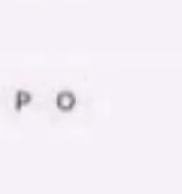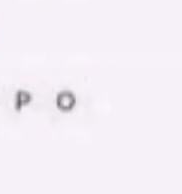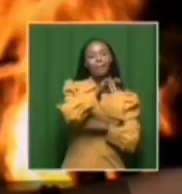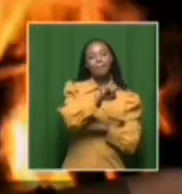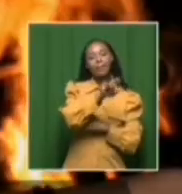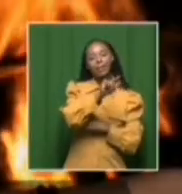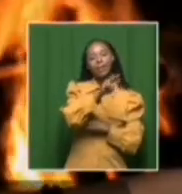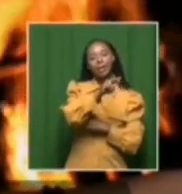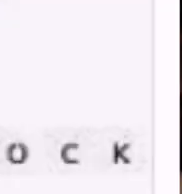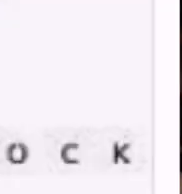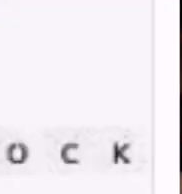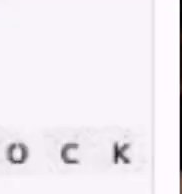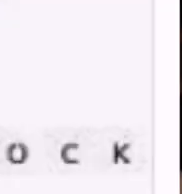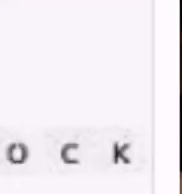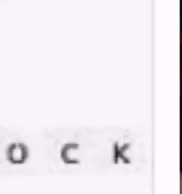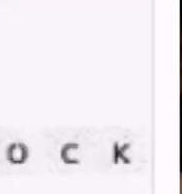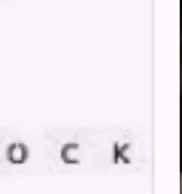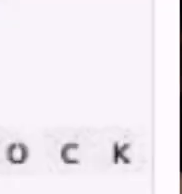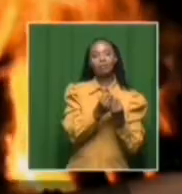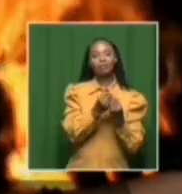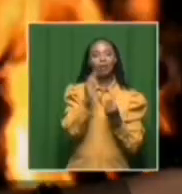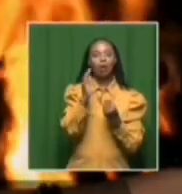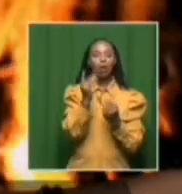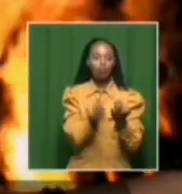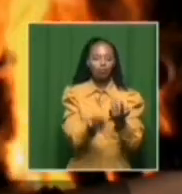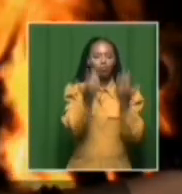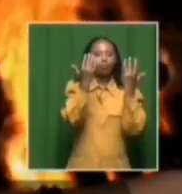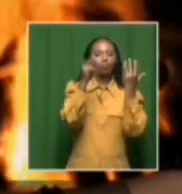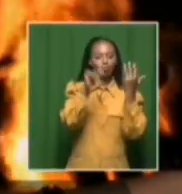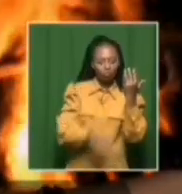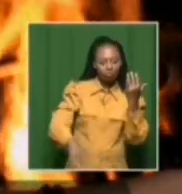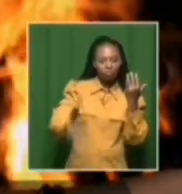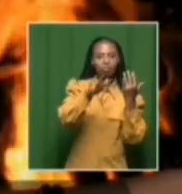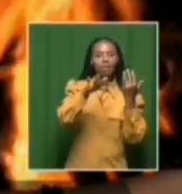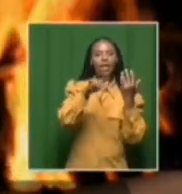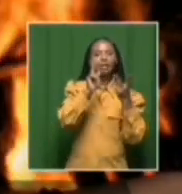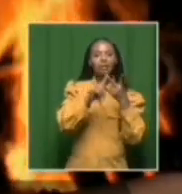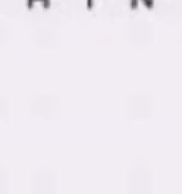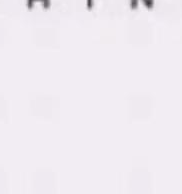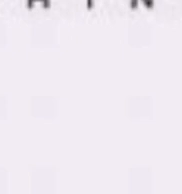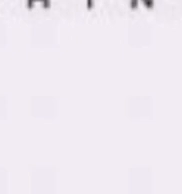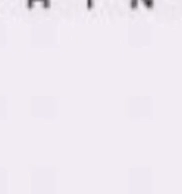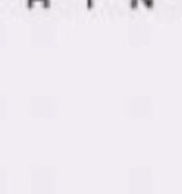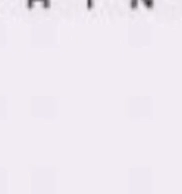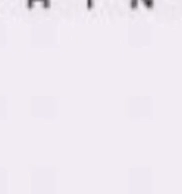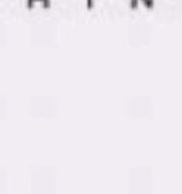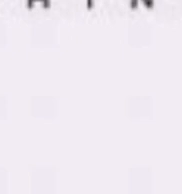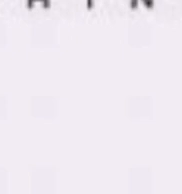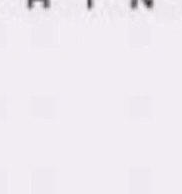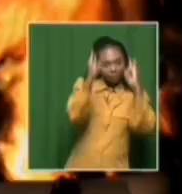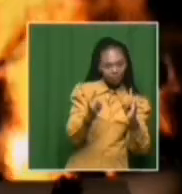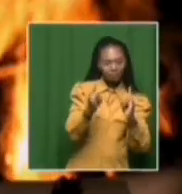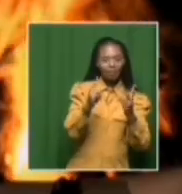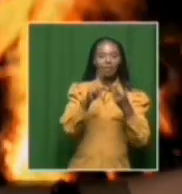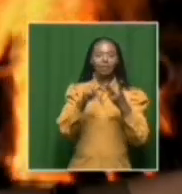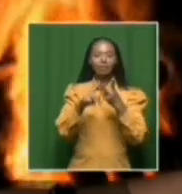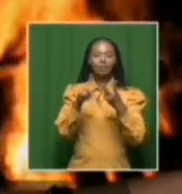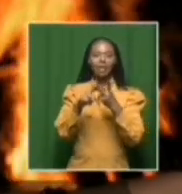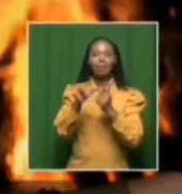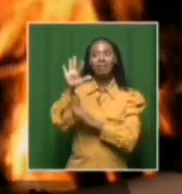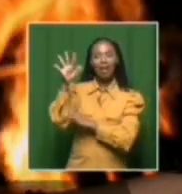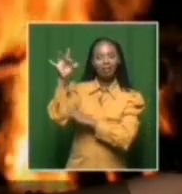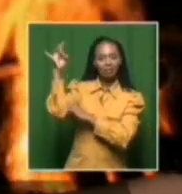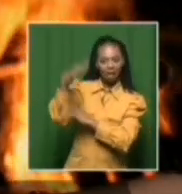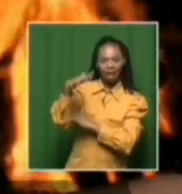Lodge, Kwamaritane Bush Lodge, and our exclusive 5-star Tsukudu Bush Lodge. And just to